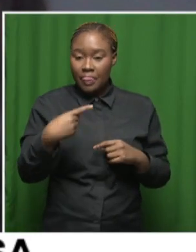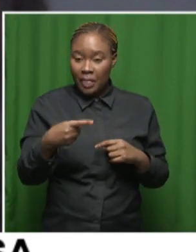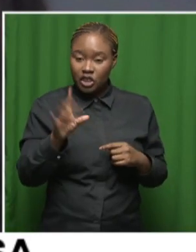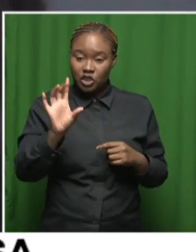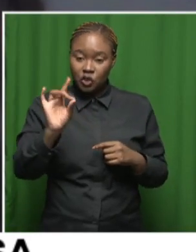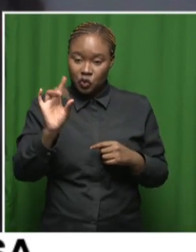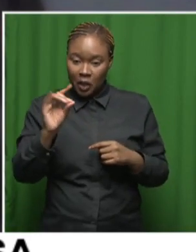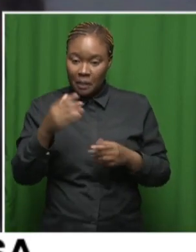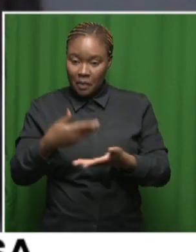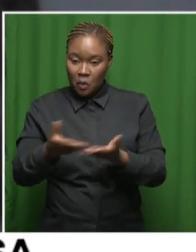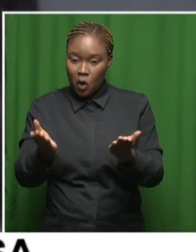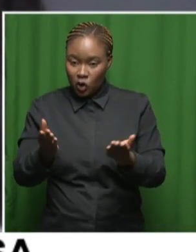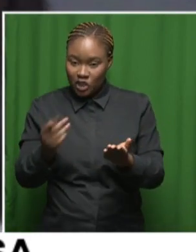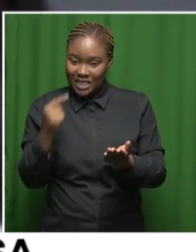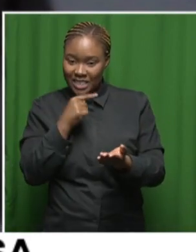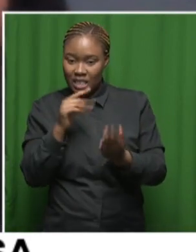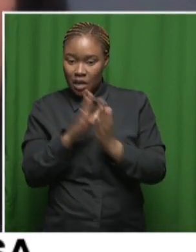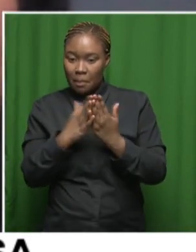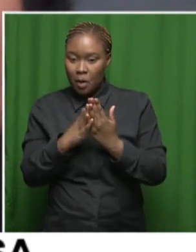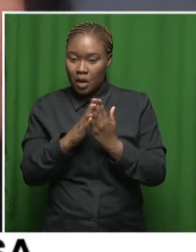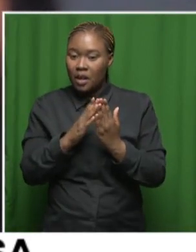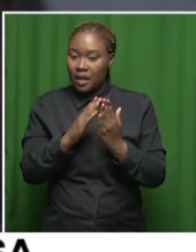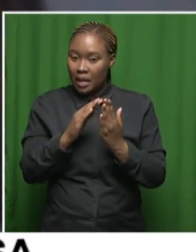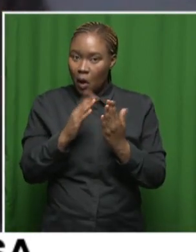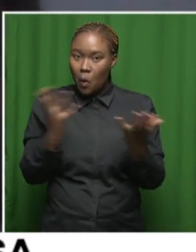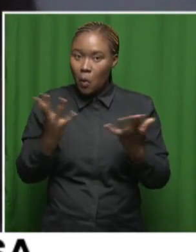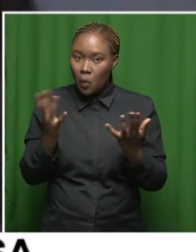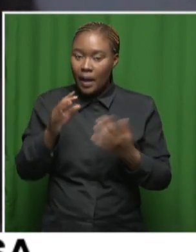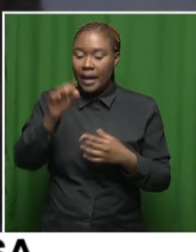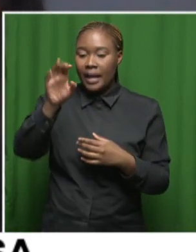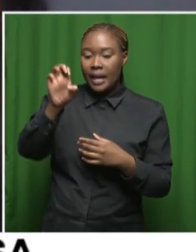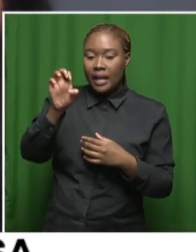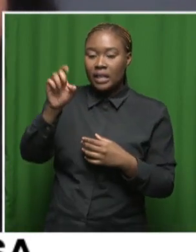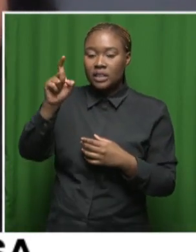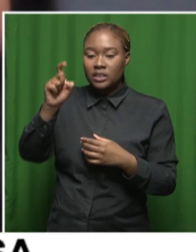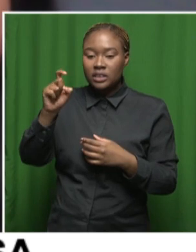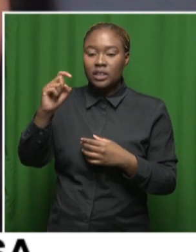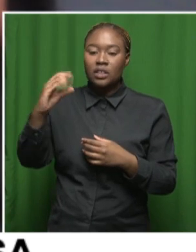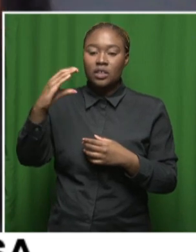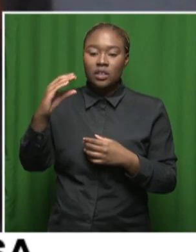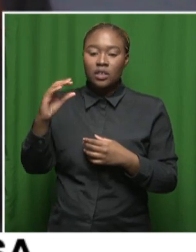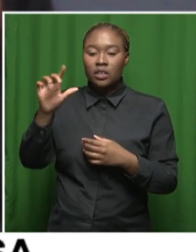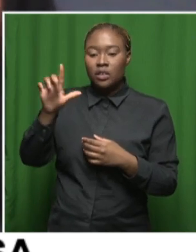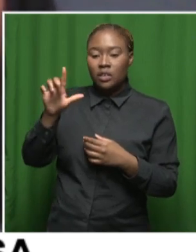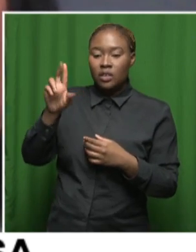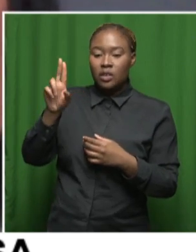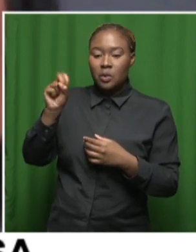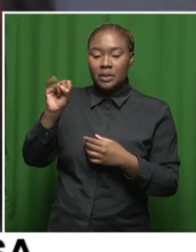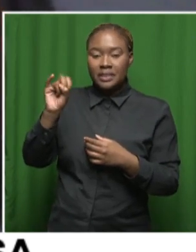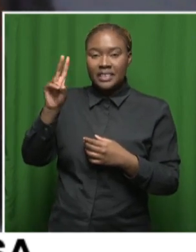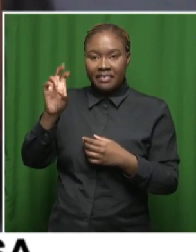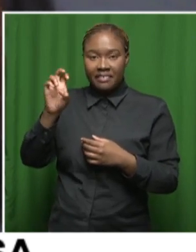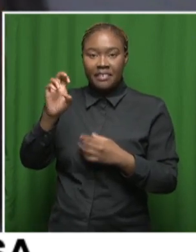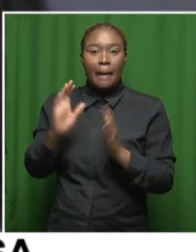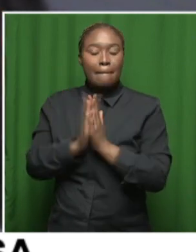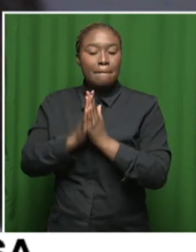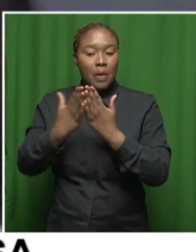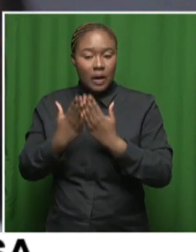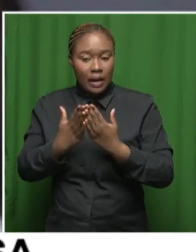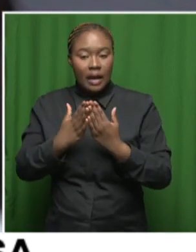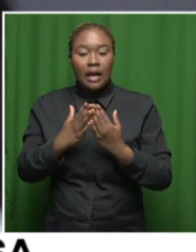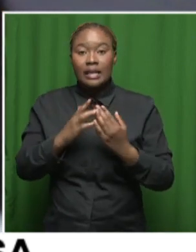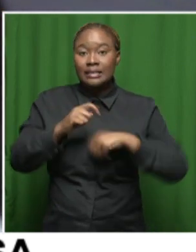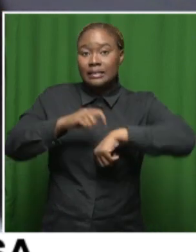Tuesday, right? At Exclusive Books? Yeah? Yes, Exclusive Books. Tuesday evening at 6:30. So I'll be doing a